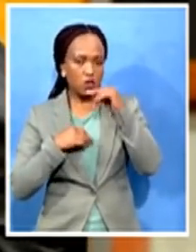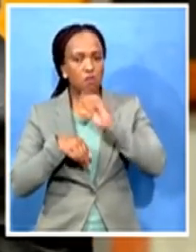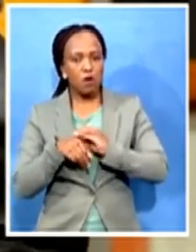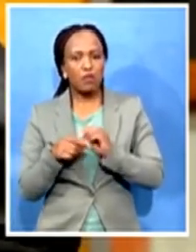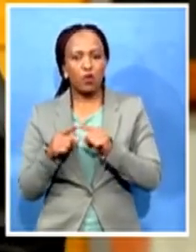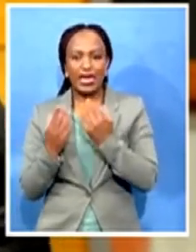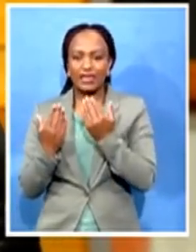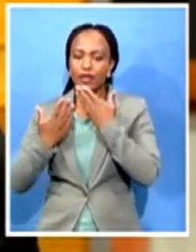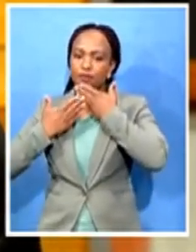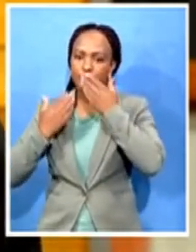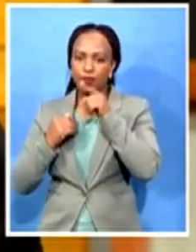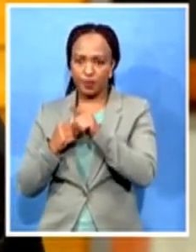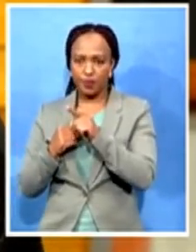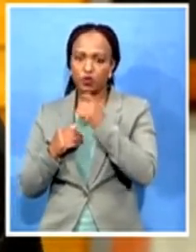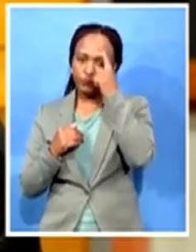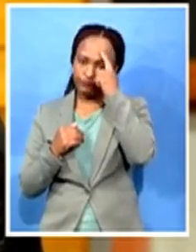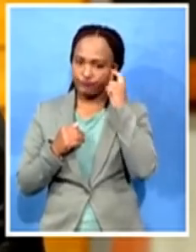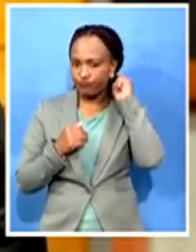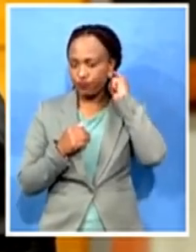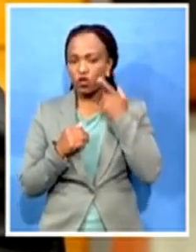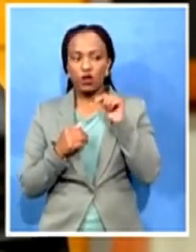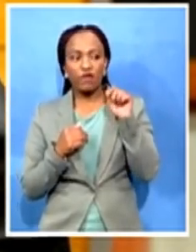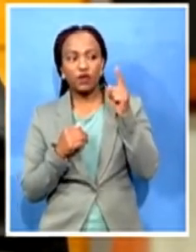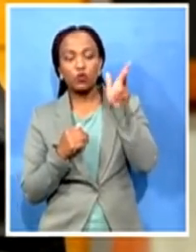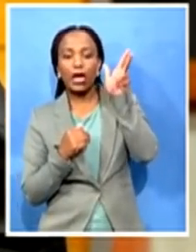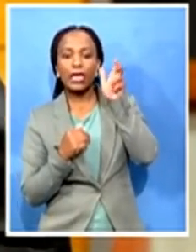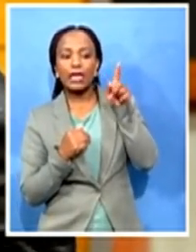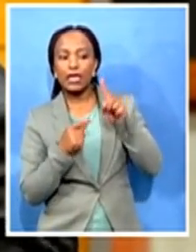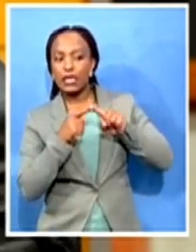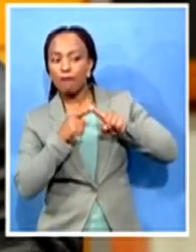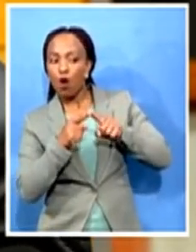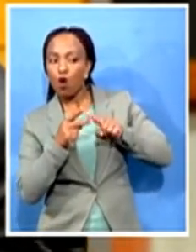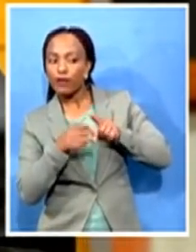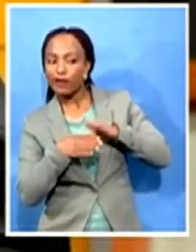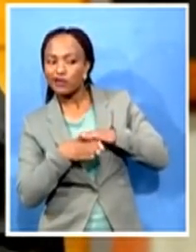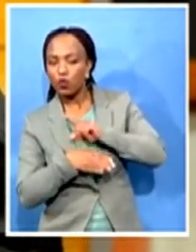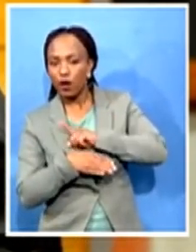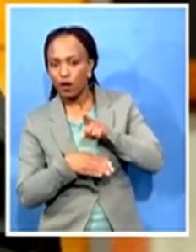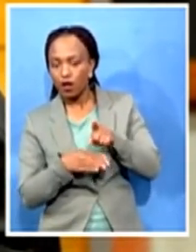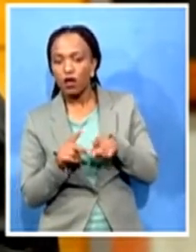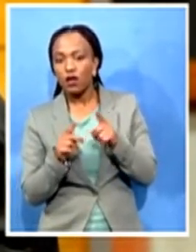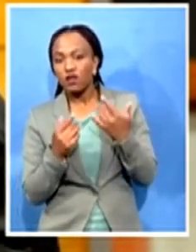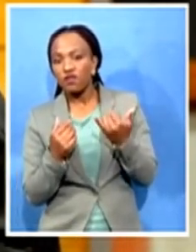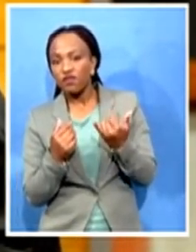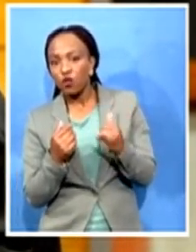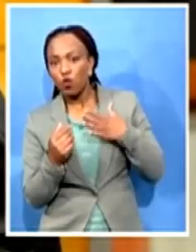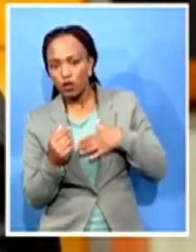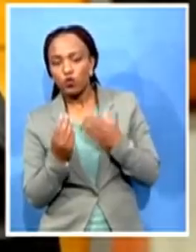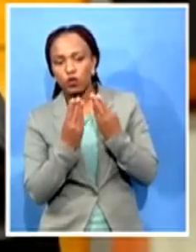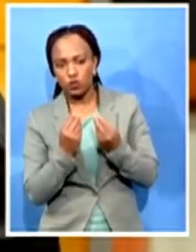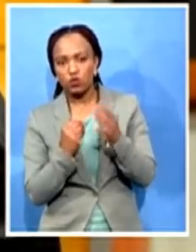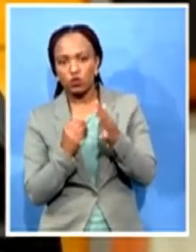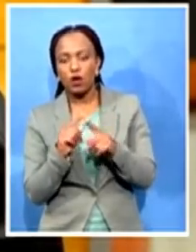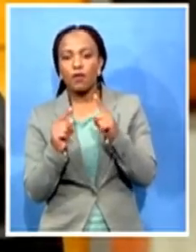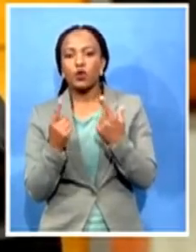we'll first hear what the grounds are and what the position is, and if necessary we can then deal with it, although we're doing it very, very briefly so as